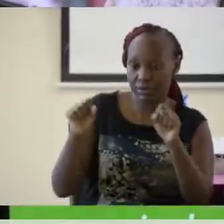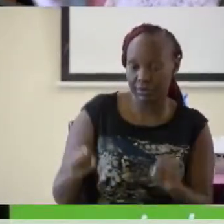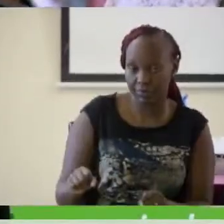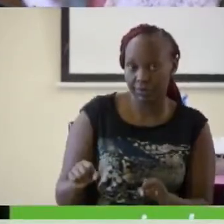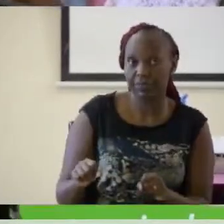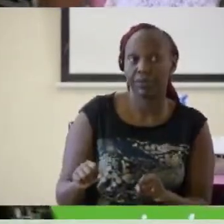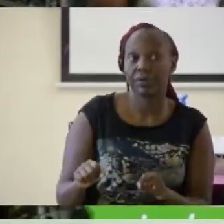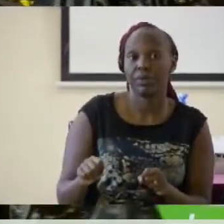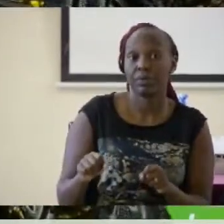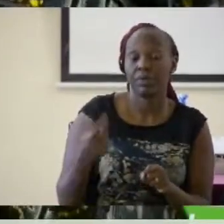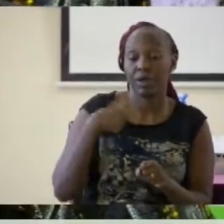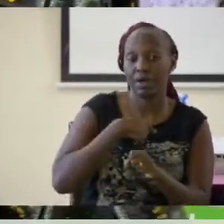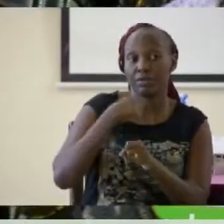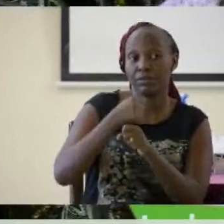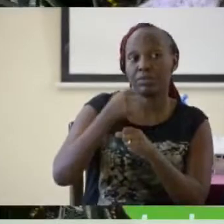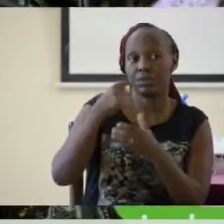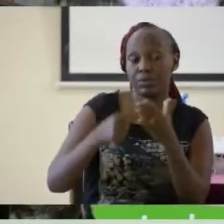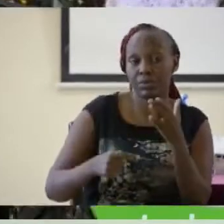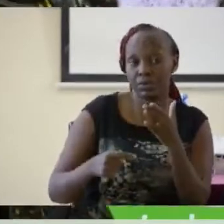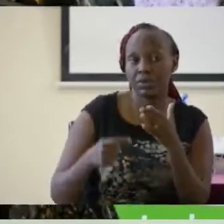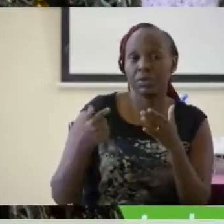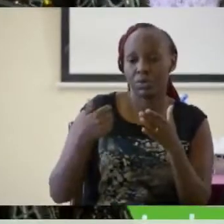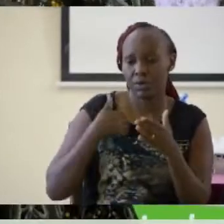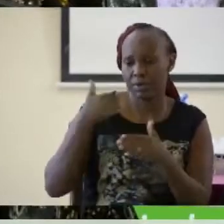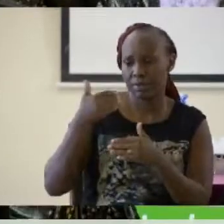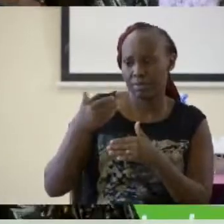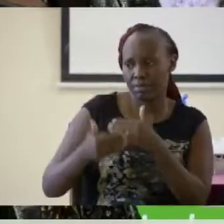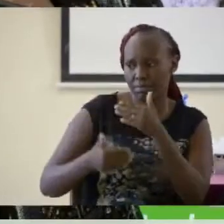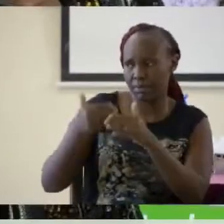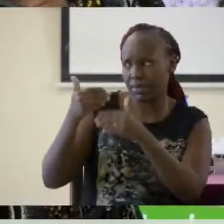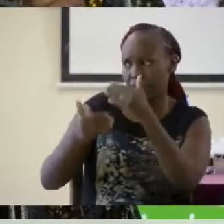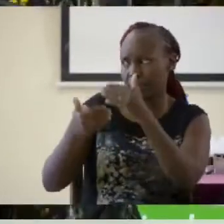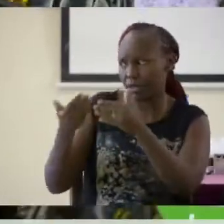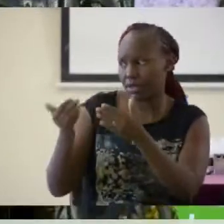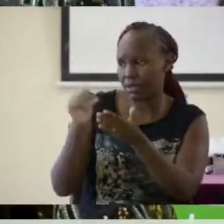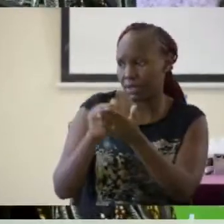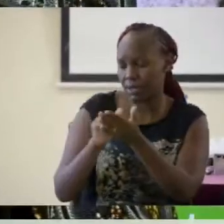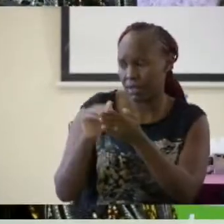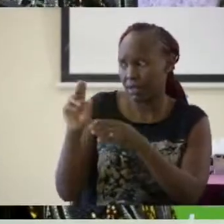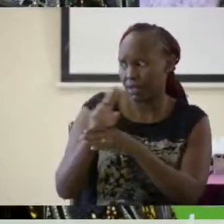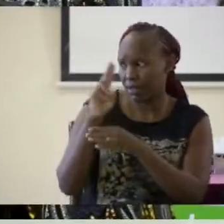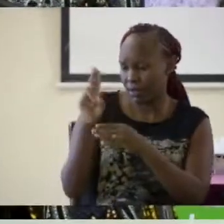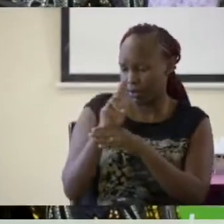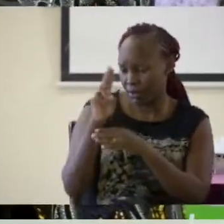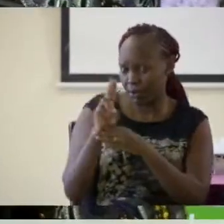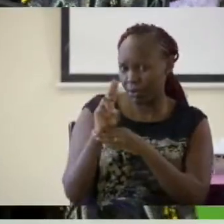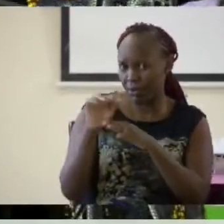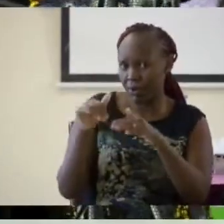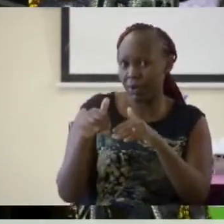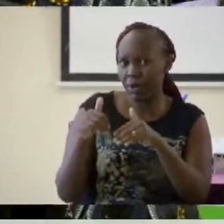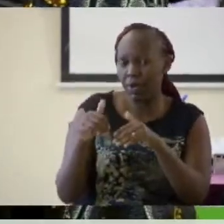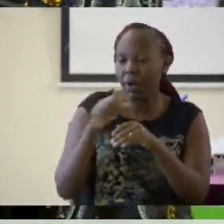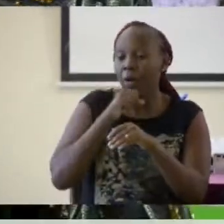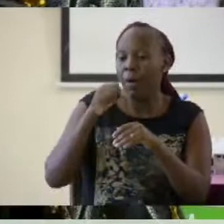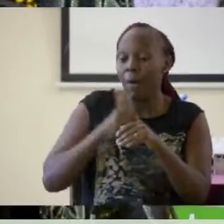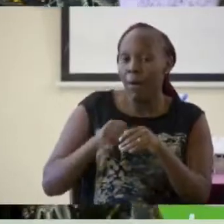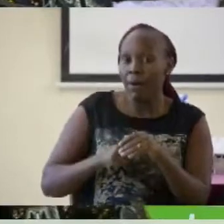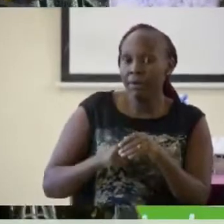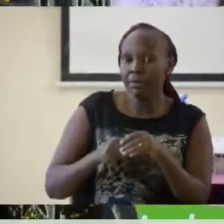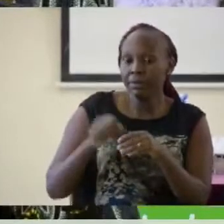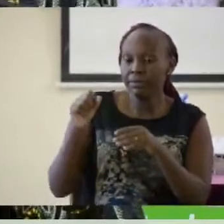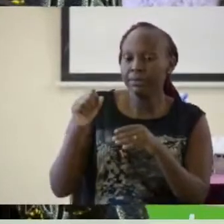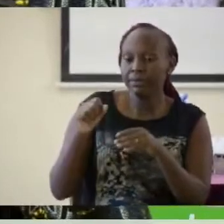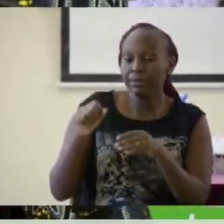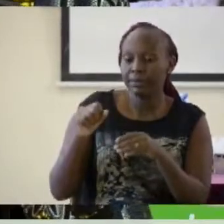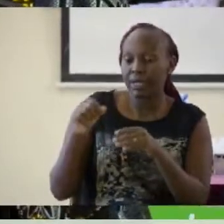So what did we do? We actually reconstructed. They used, in terms of the old custom, they used